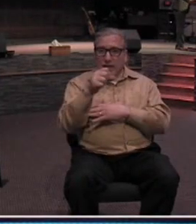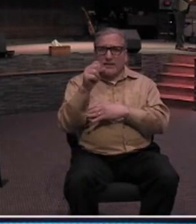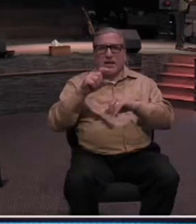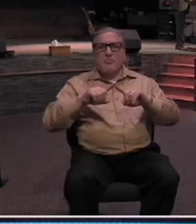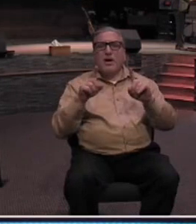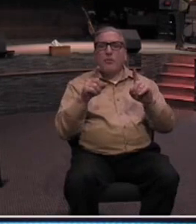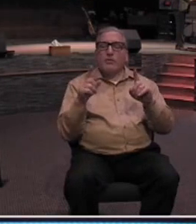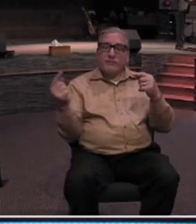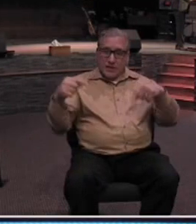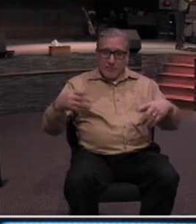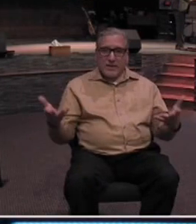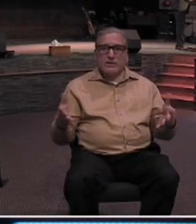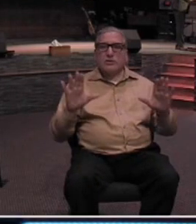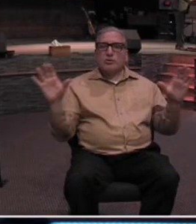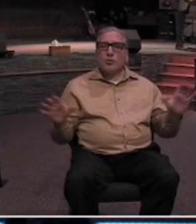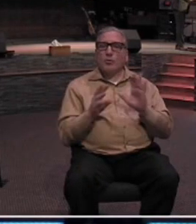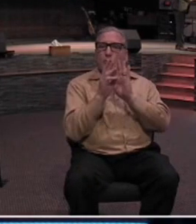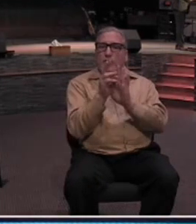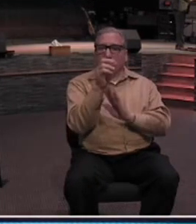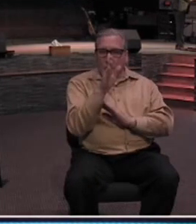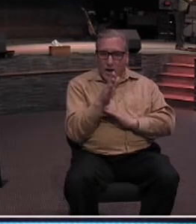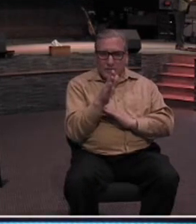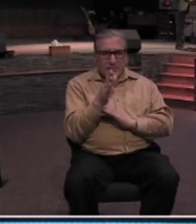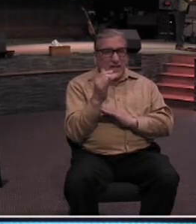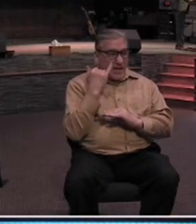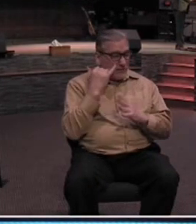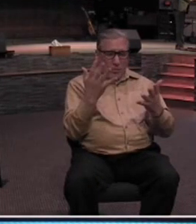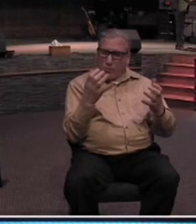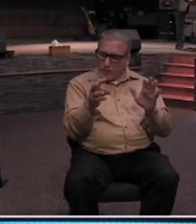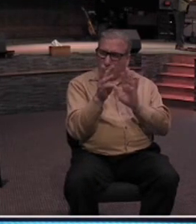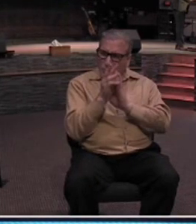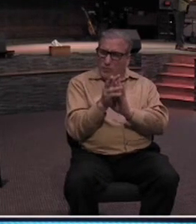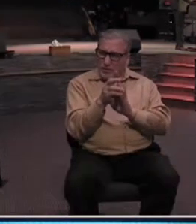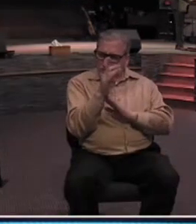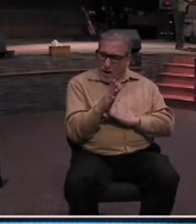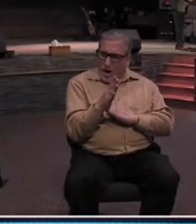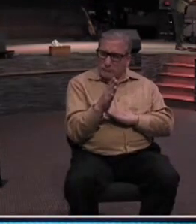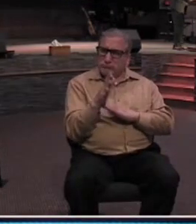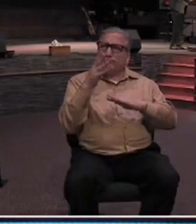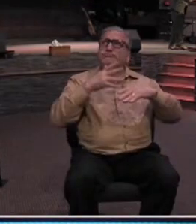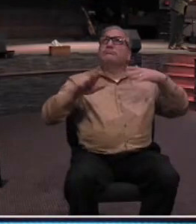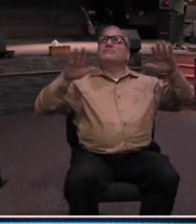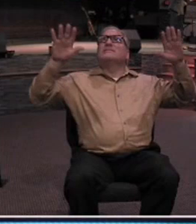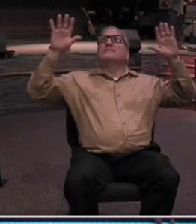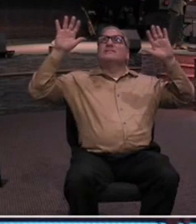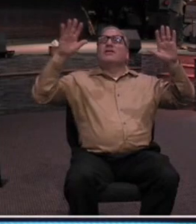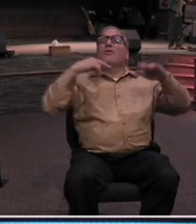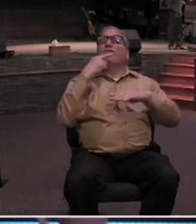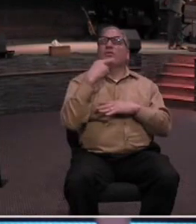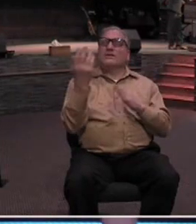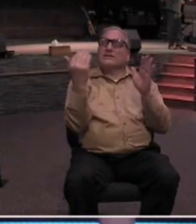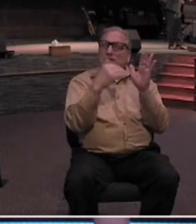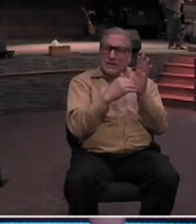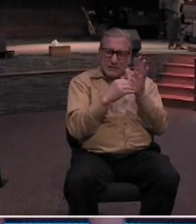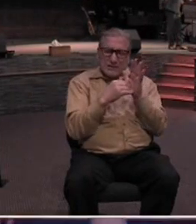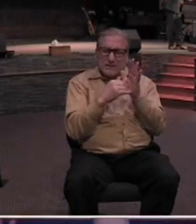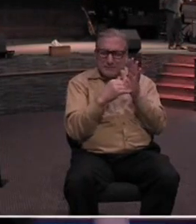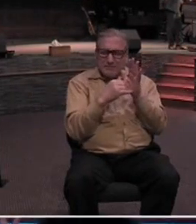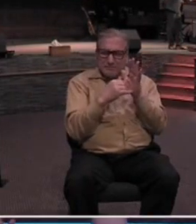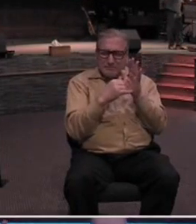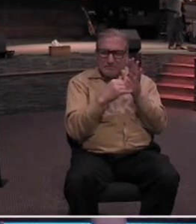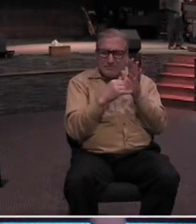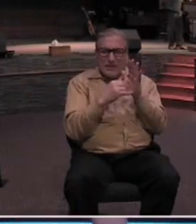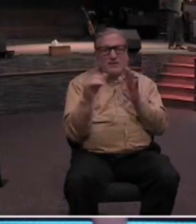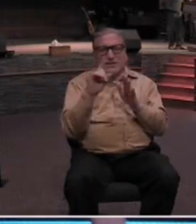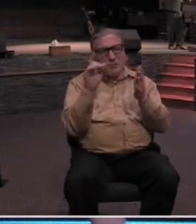have come to do the will of God. If you want the will of God, can you lift up your hands? Can you lift up your voice once again? And can somebody